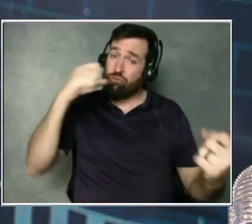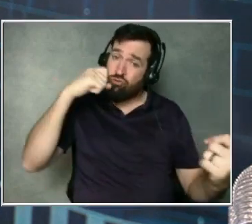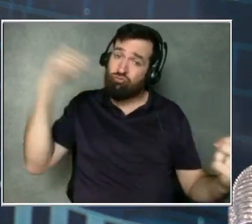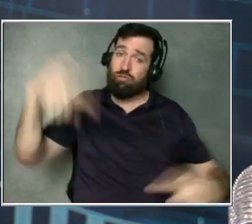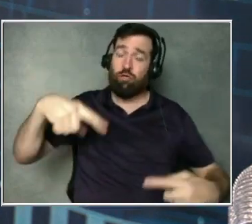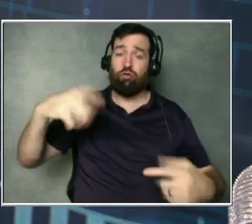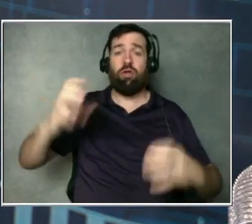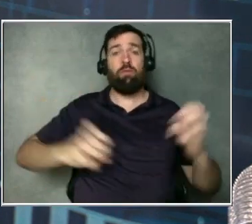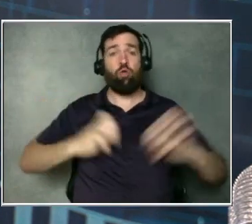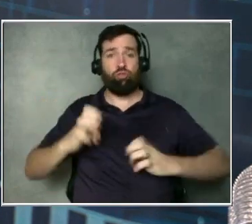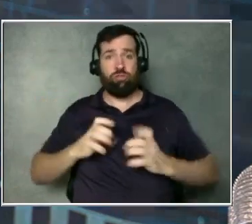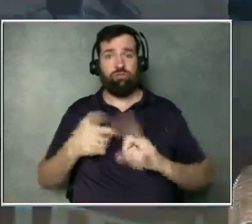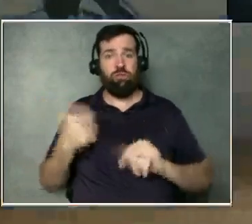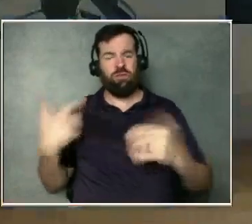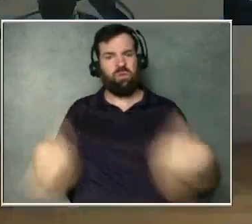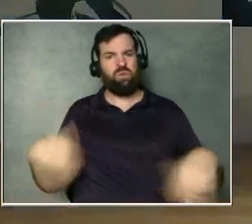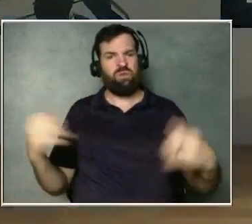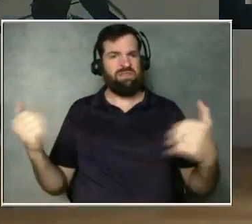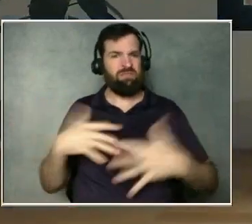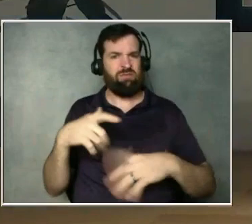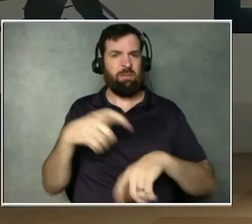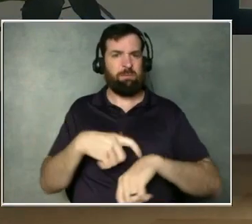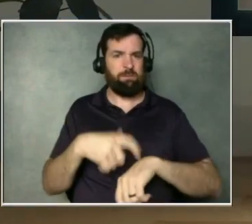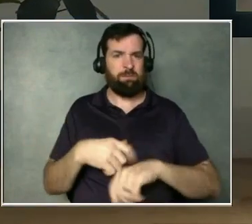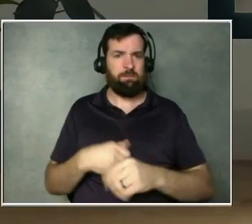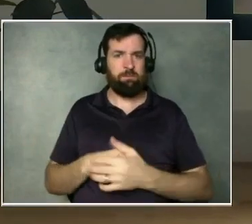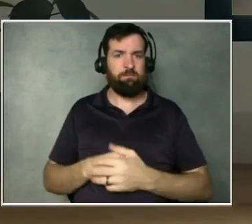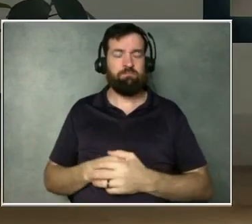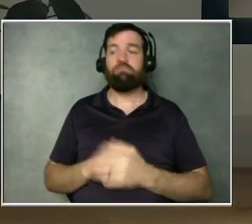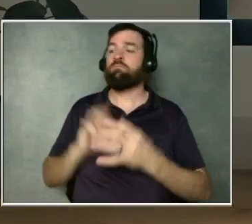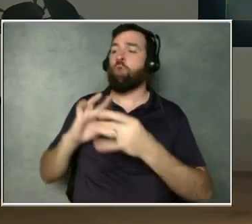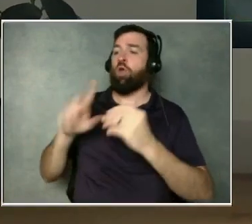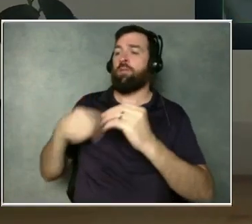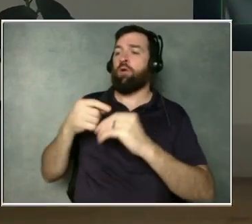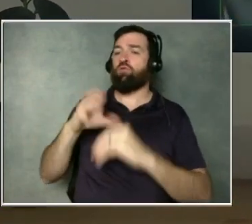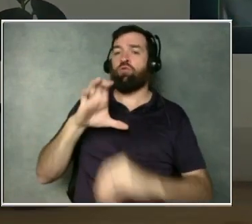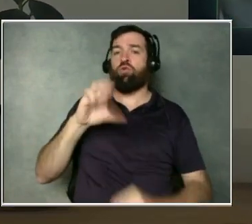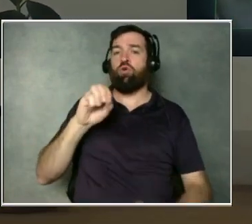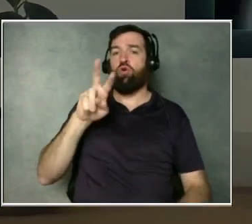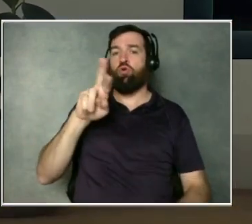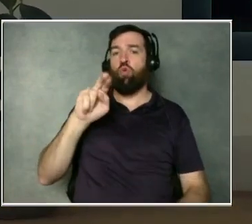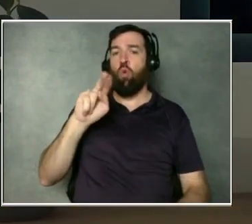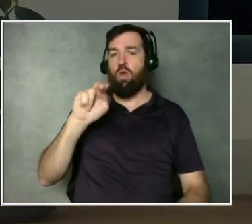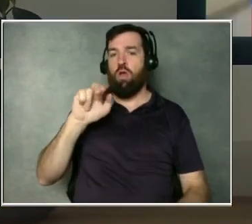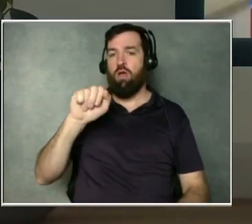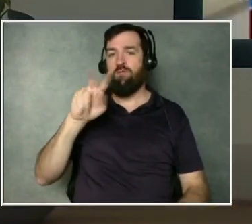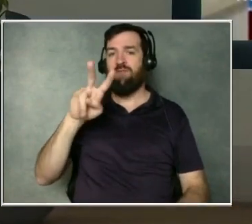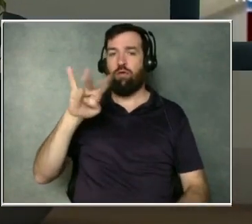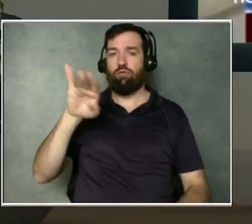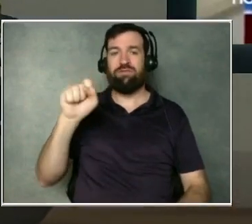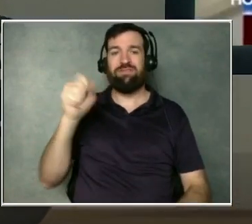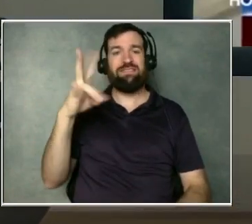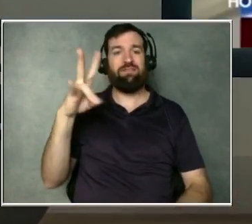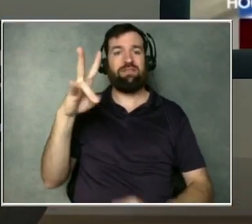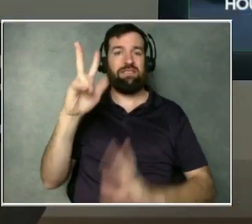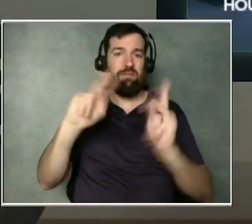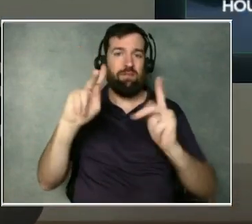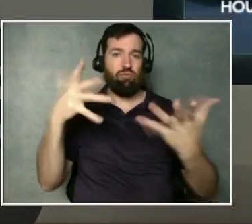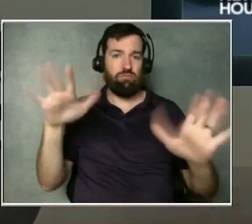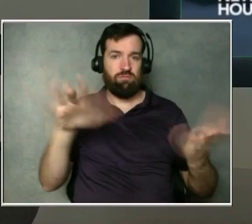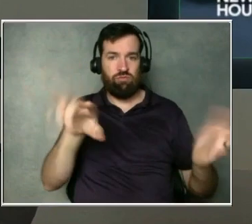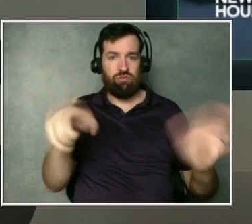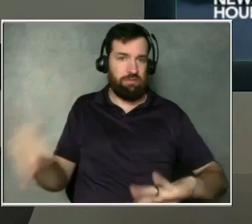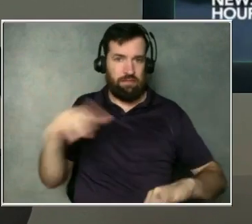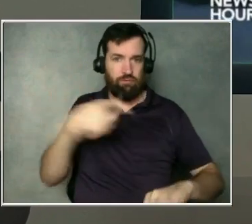pretty scary period. So we're talking about the coronavirus. It's killed 17 people in China. What are we knowing and learning about it? This looks